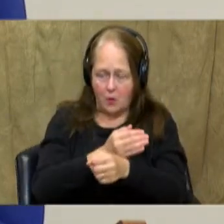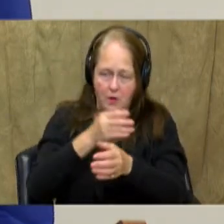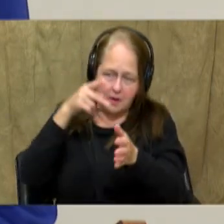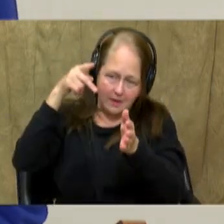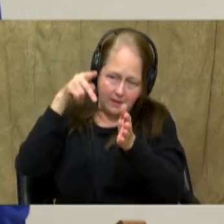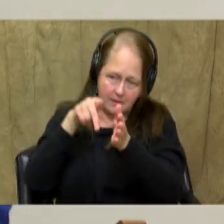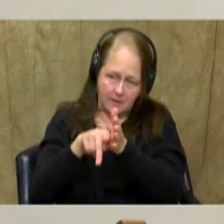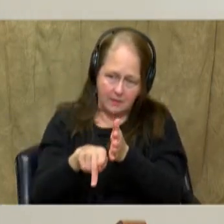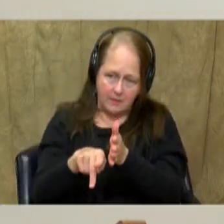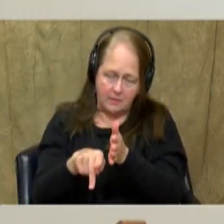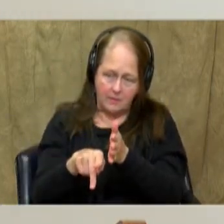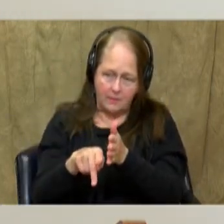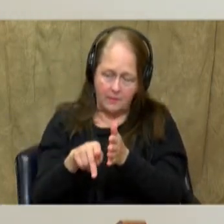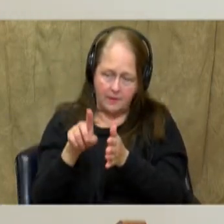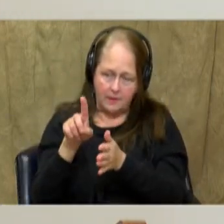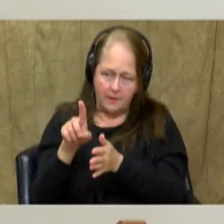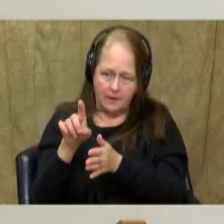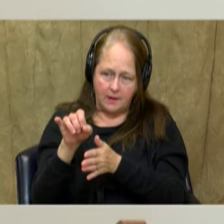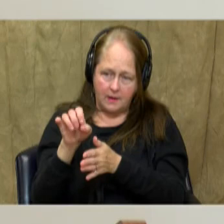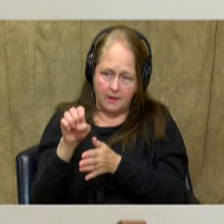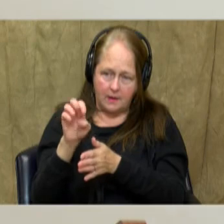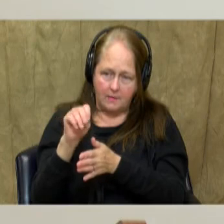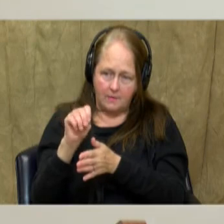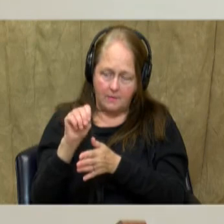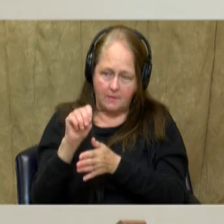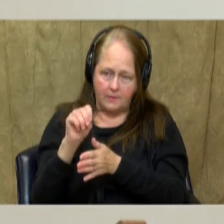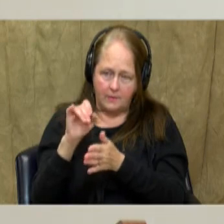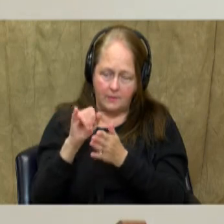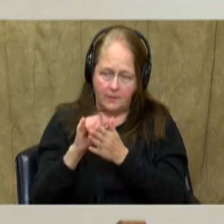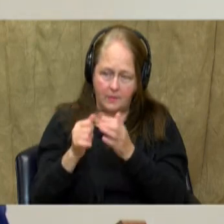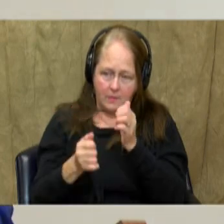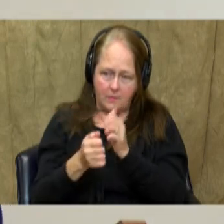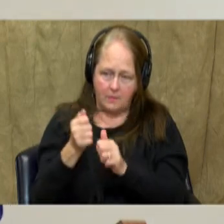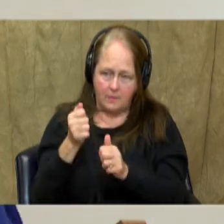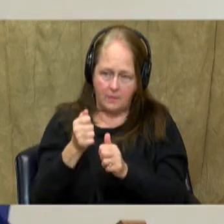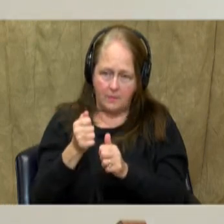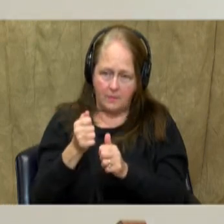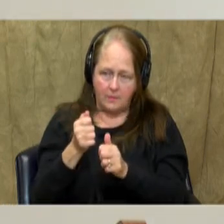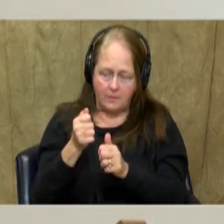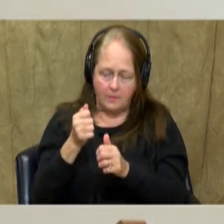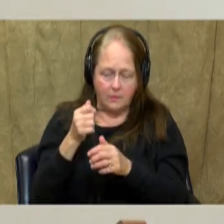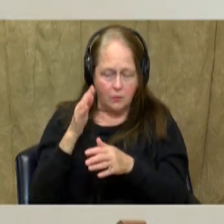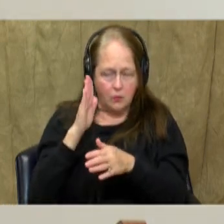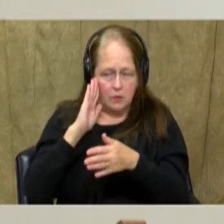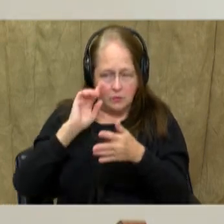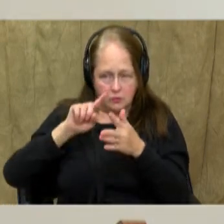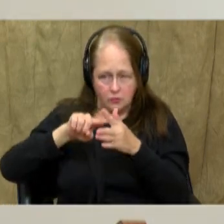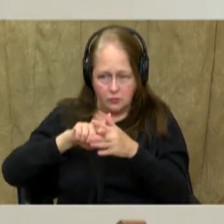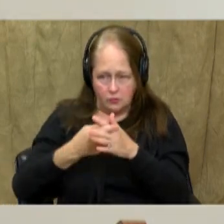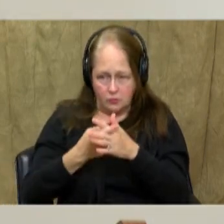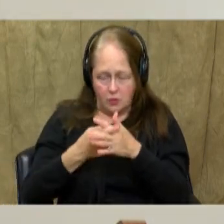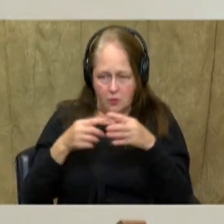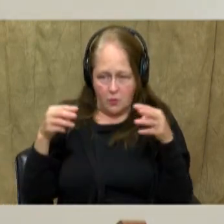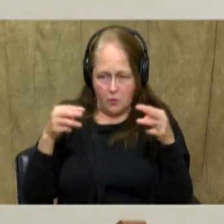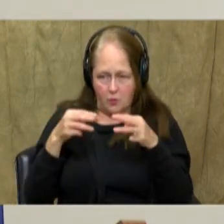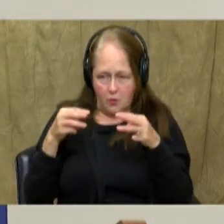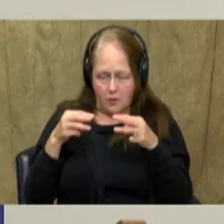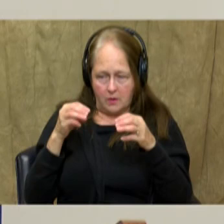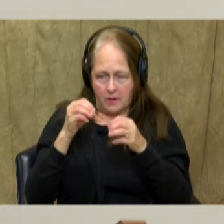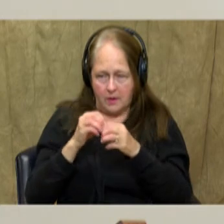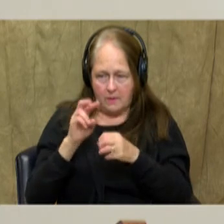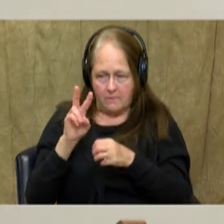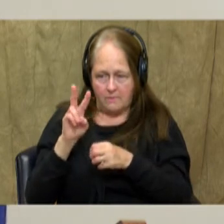assassinated Diem. And that, for the most part, was the kickoff to the Vietnam